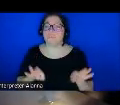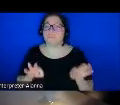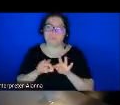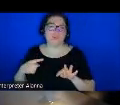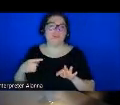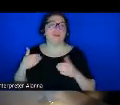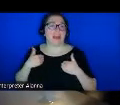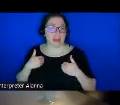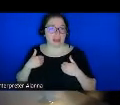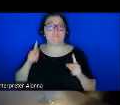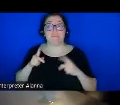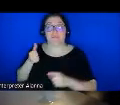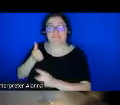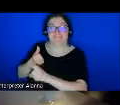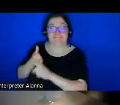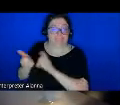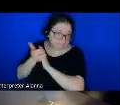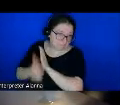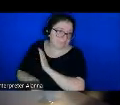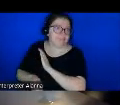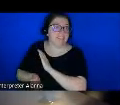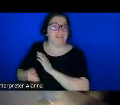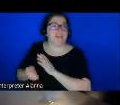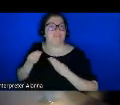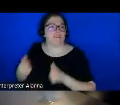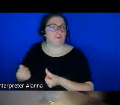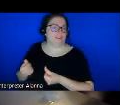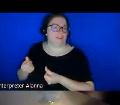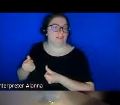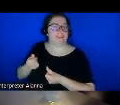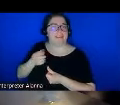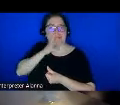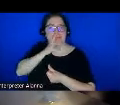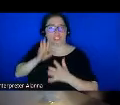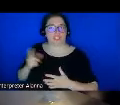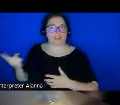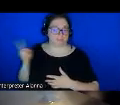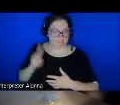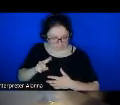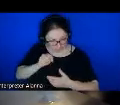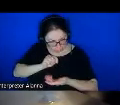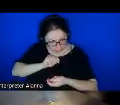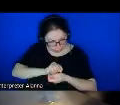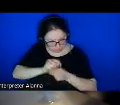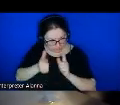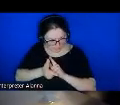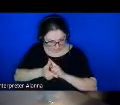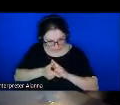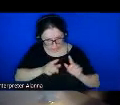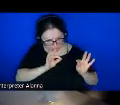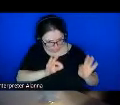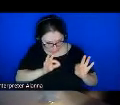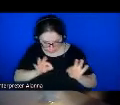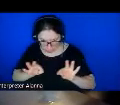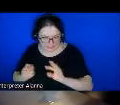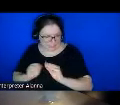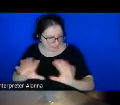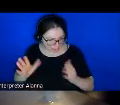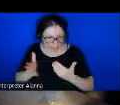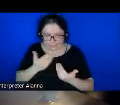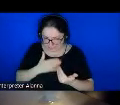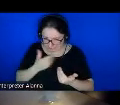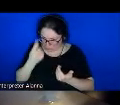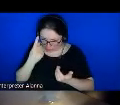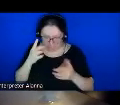review that paperwork make sure that we've had the translations correct make sure that we had everything that was as clear and easy to understand